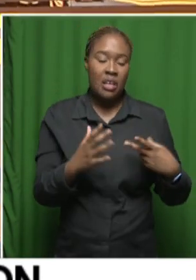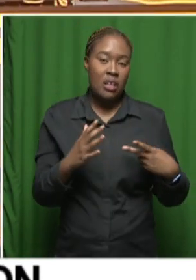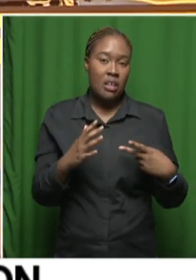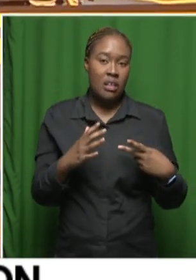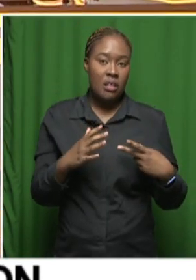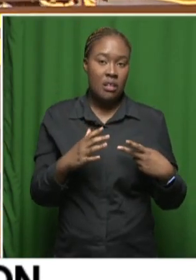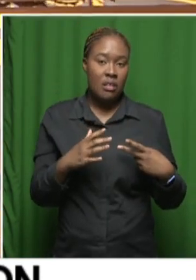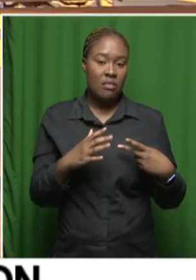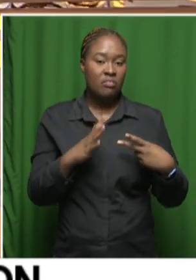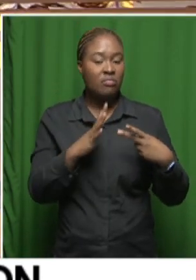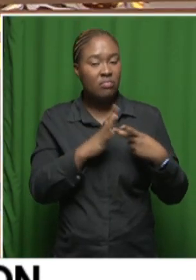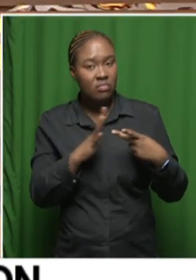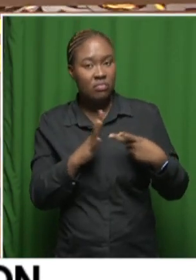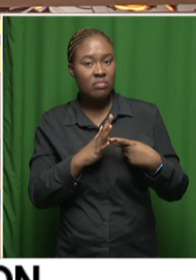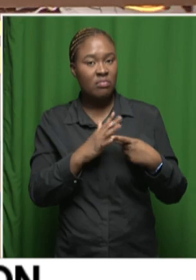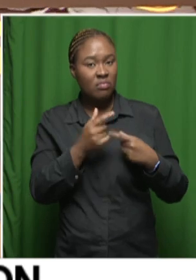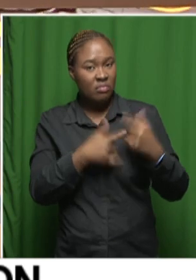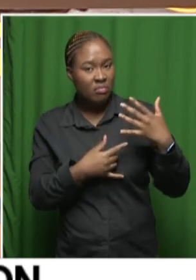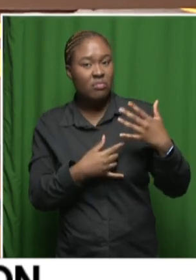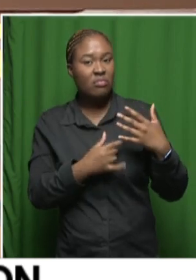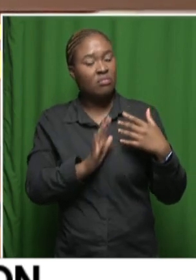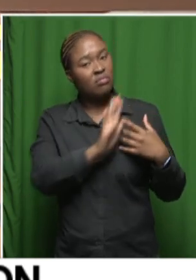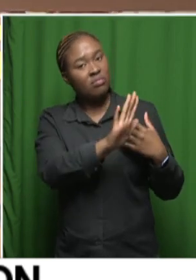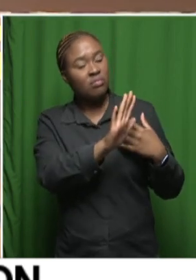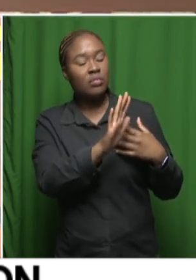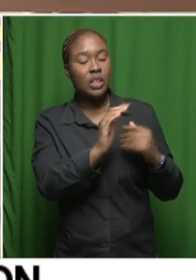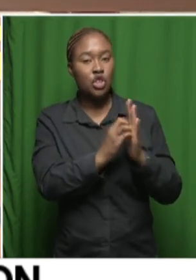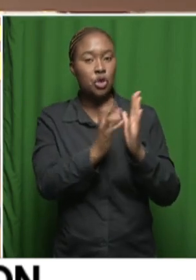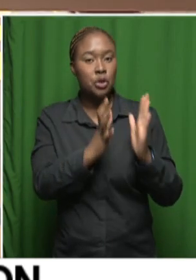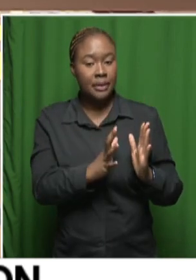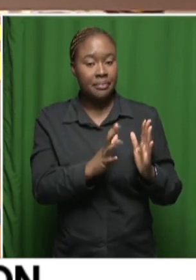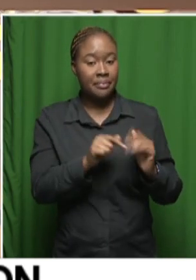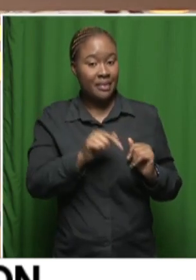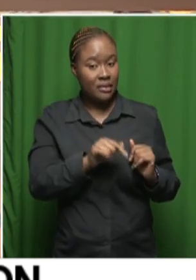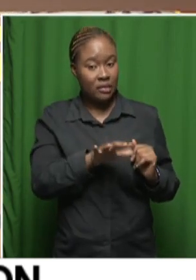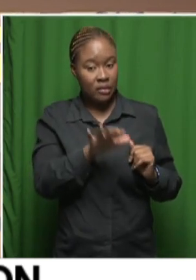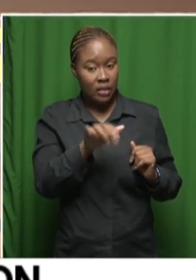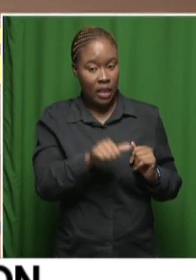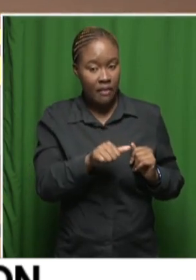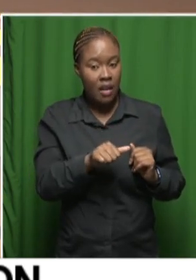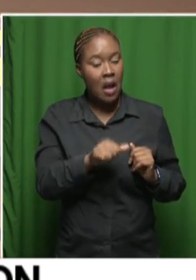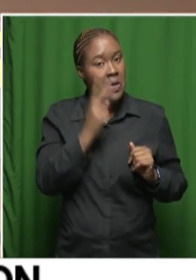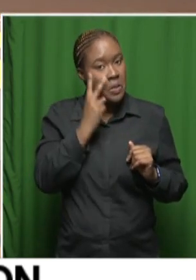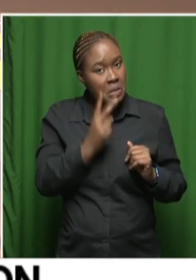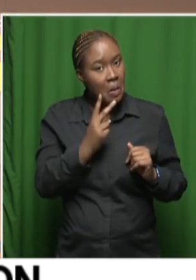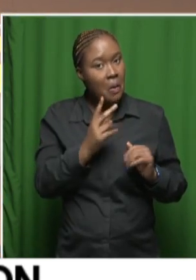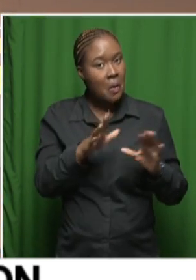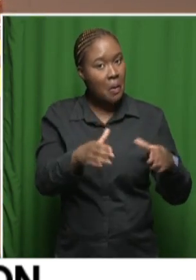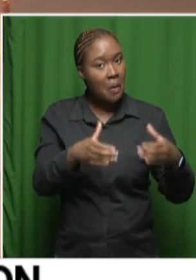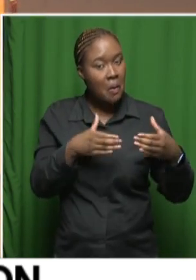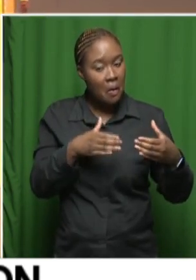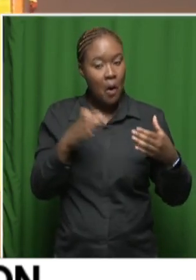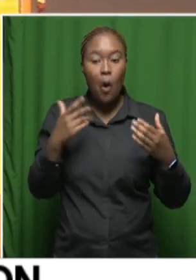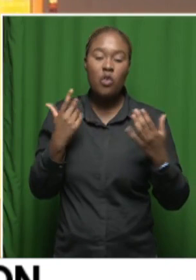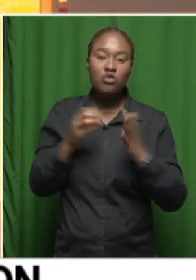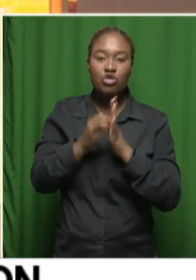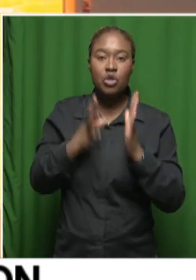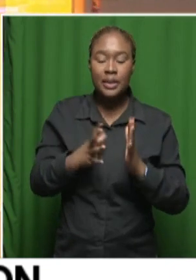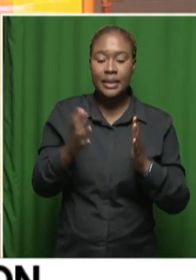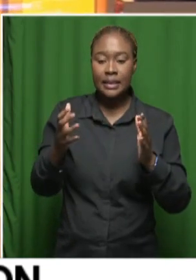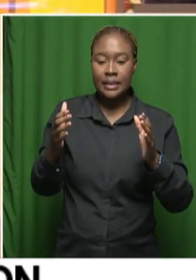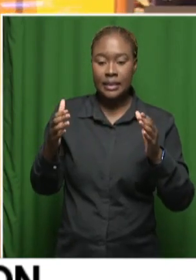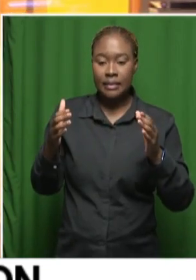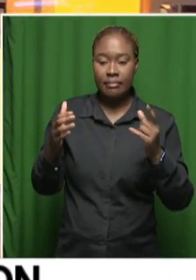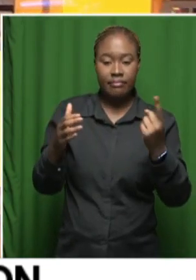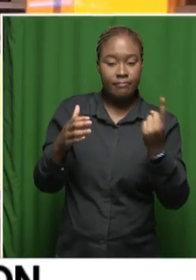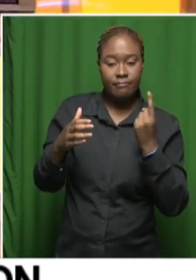What is the the difference in the students that are entering? What are you seeing in that? Is there a common thread?